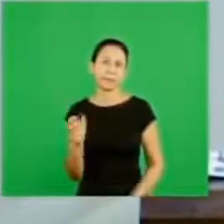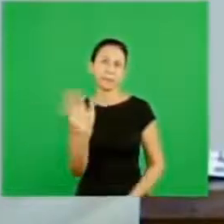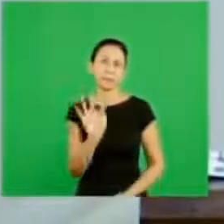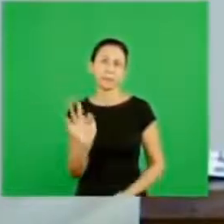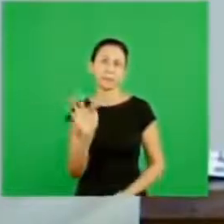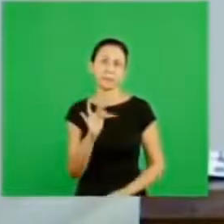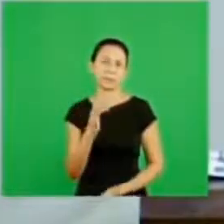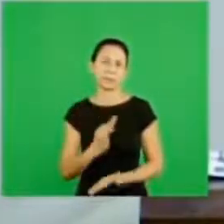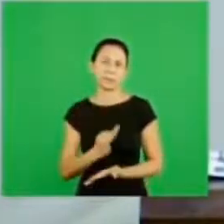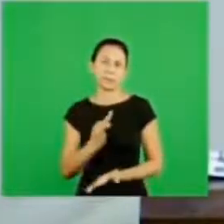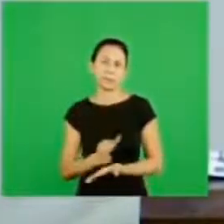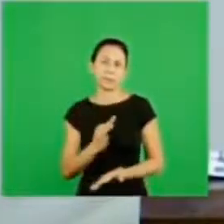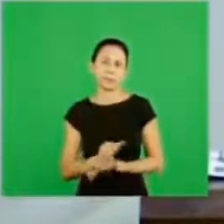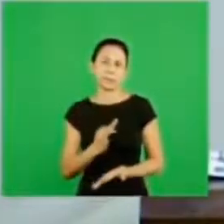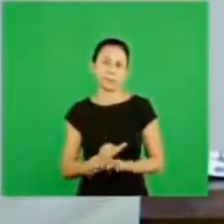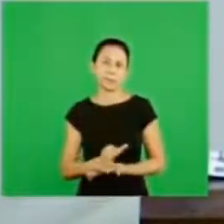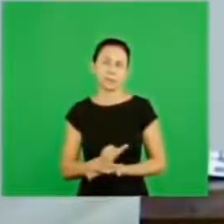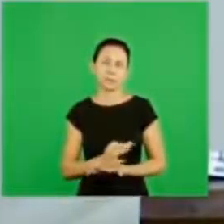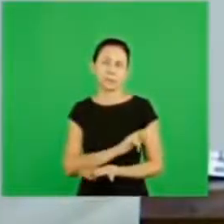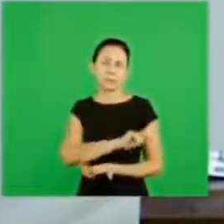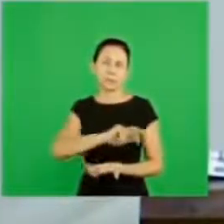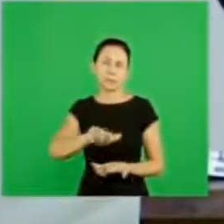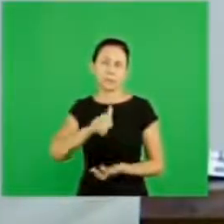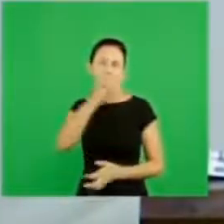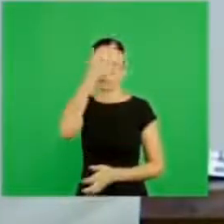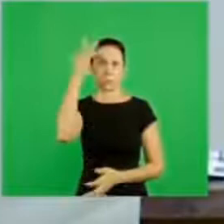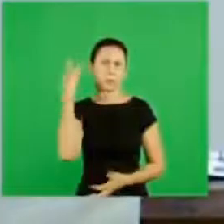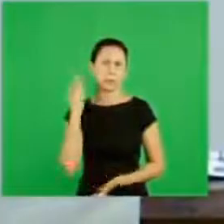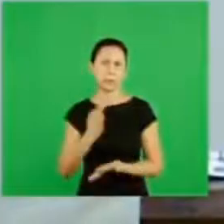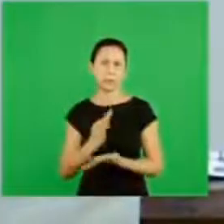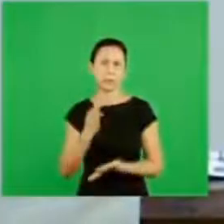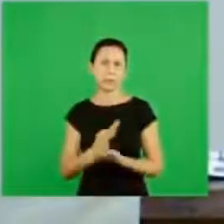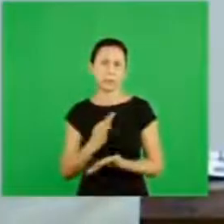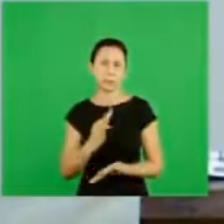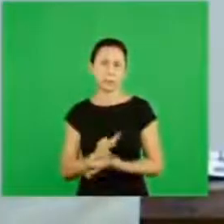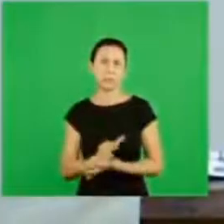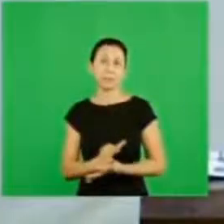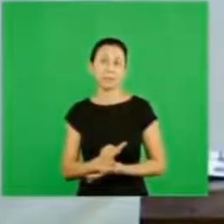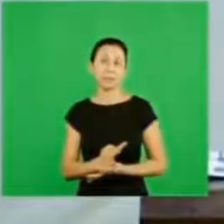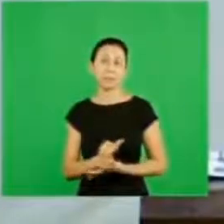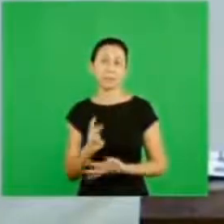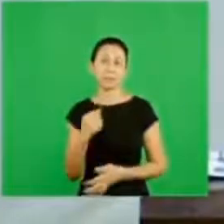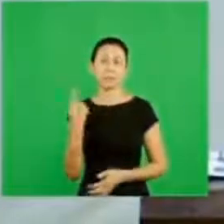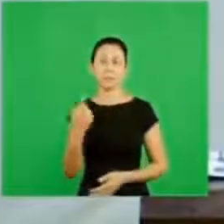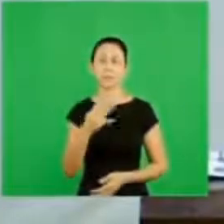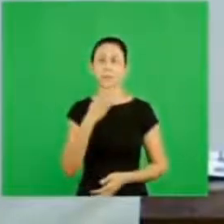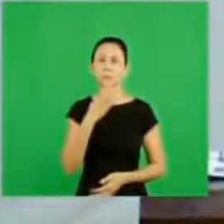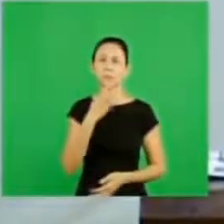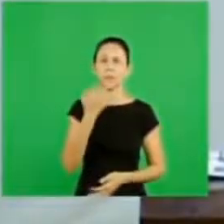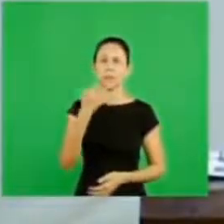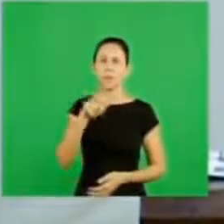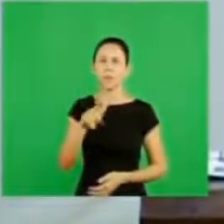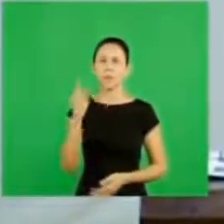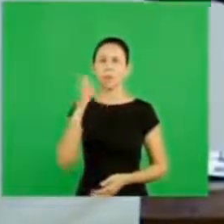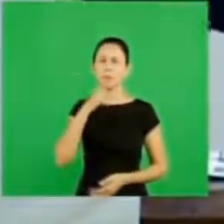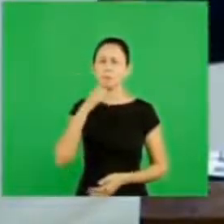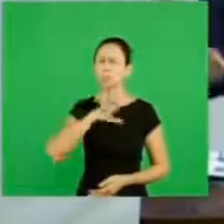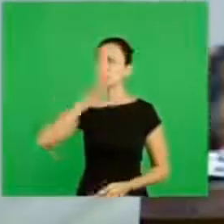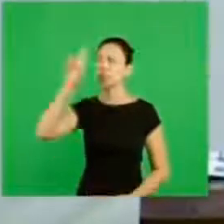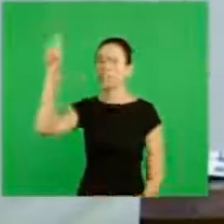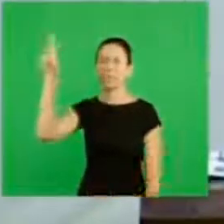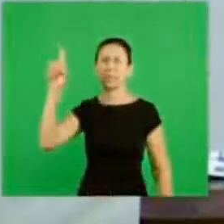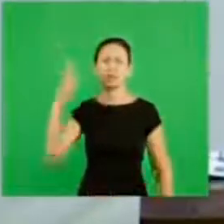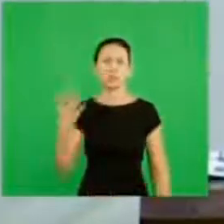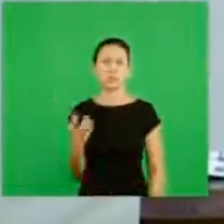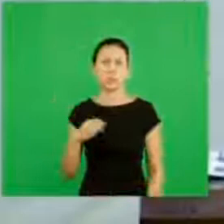died. A professor of a theological university, Mark